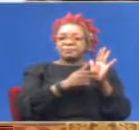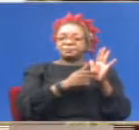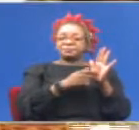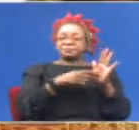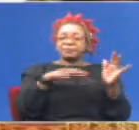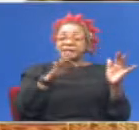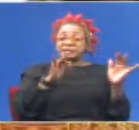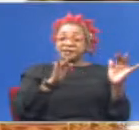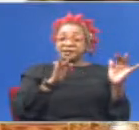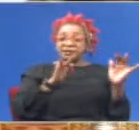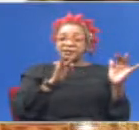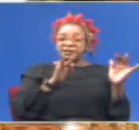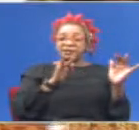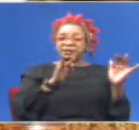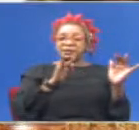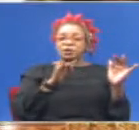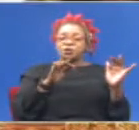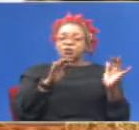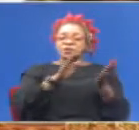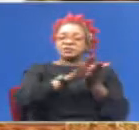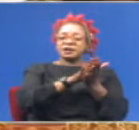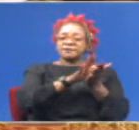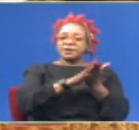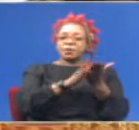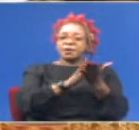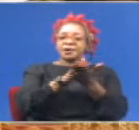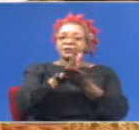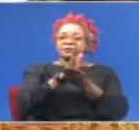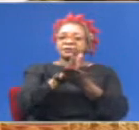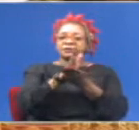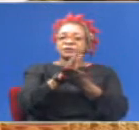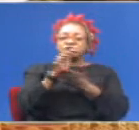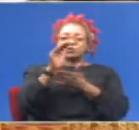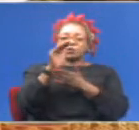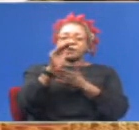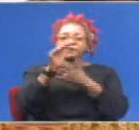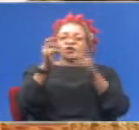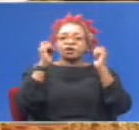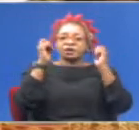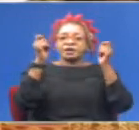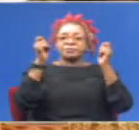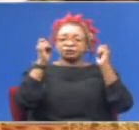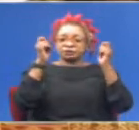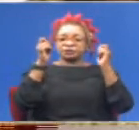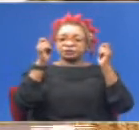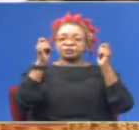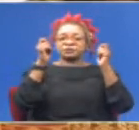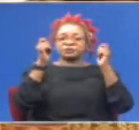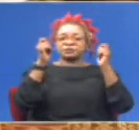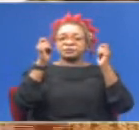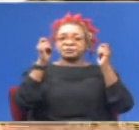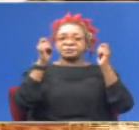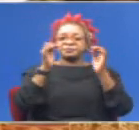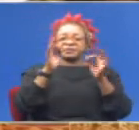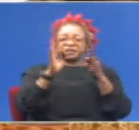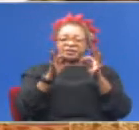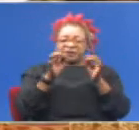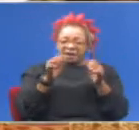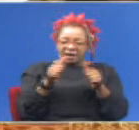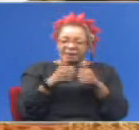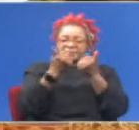therefore, we reserve our rights to call for demonstrations should this process not bear fruit.